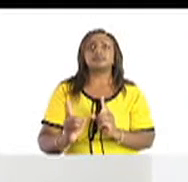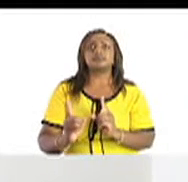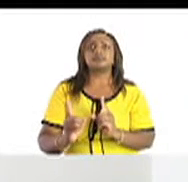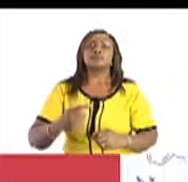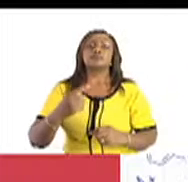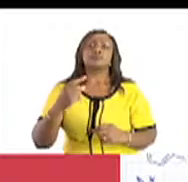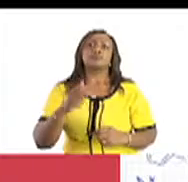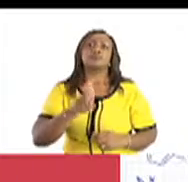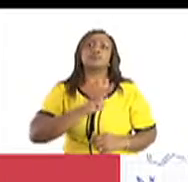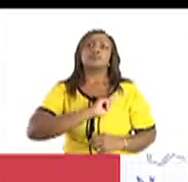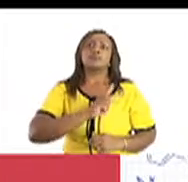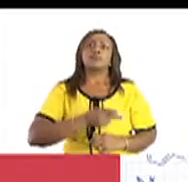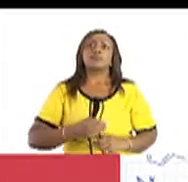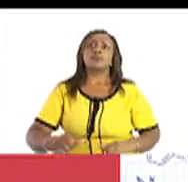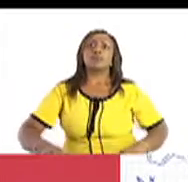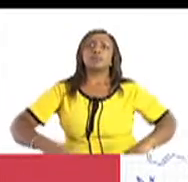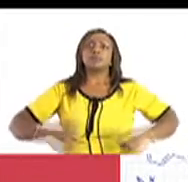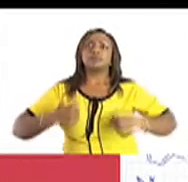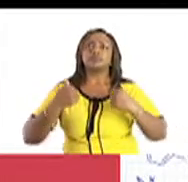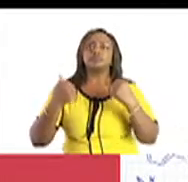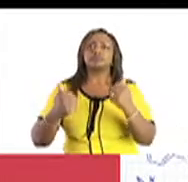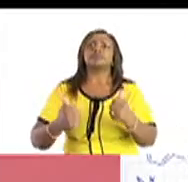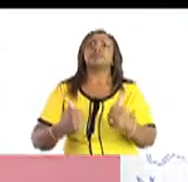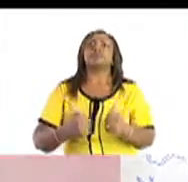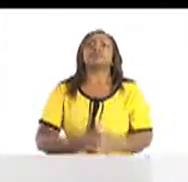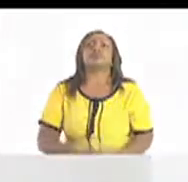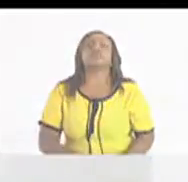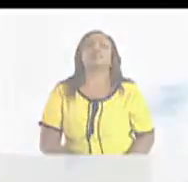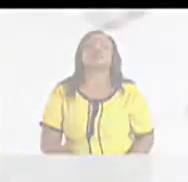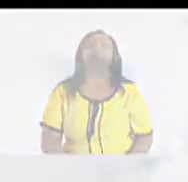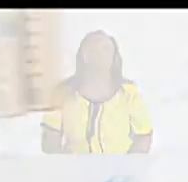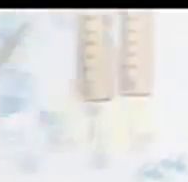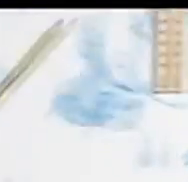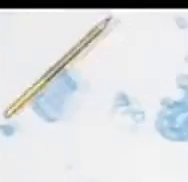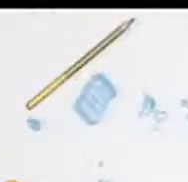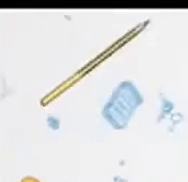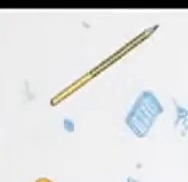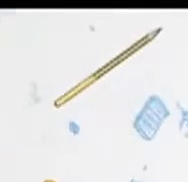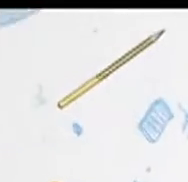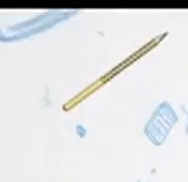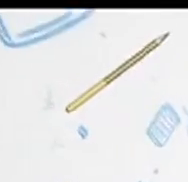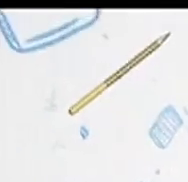distancing, education and personal health.